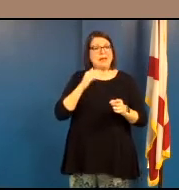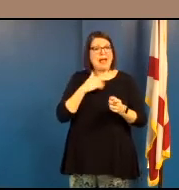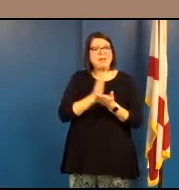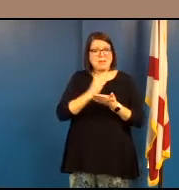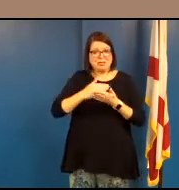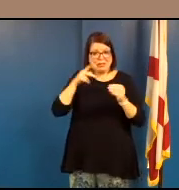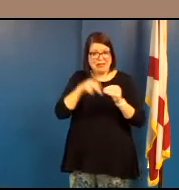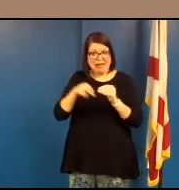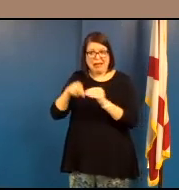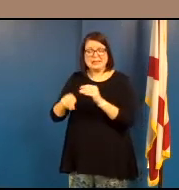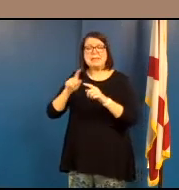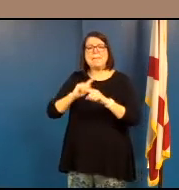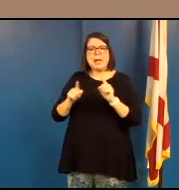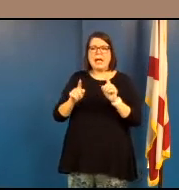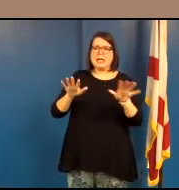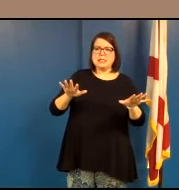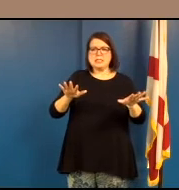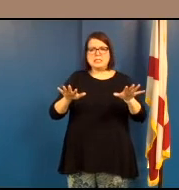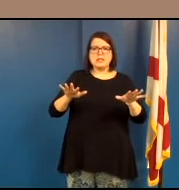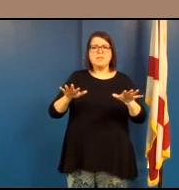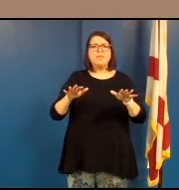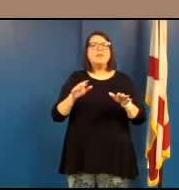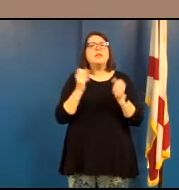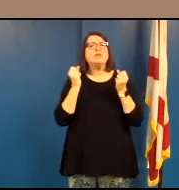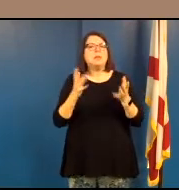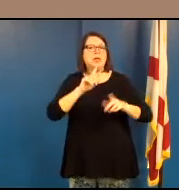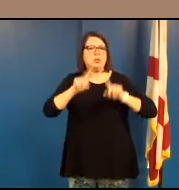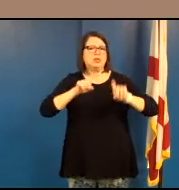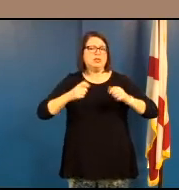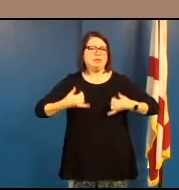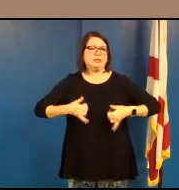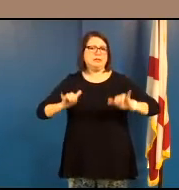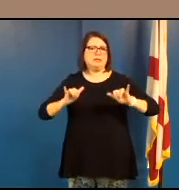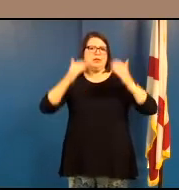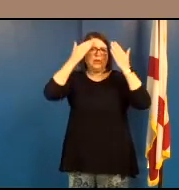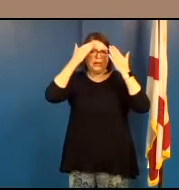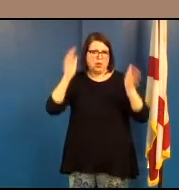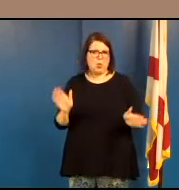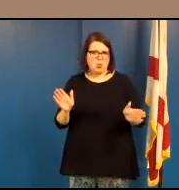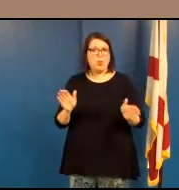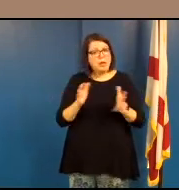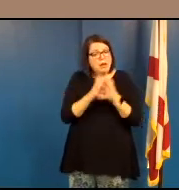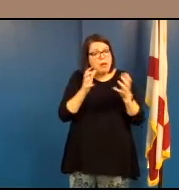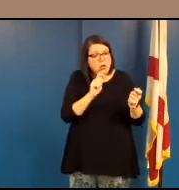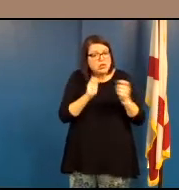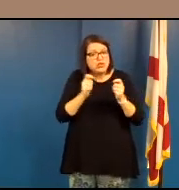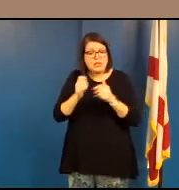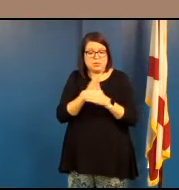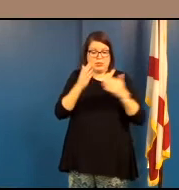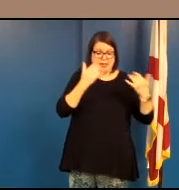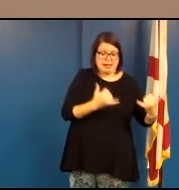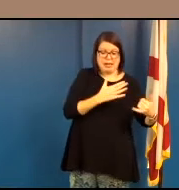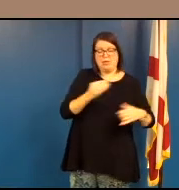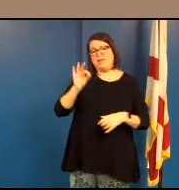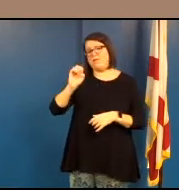there's a lot unknown. And a lot can change when we get to January and February. So with that being said, you know, President Williams